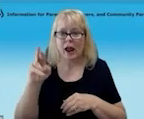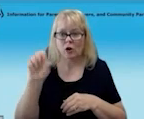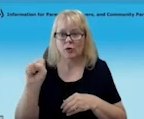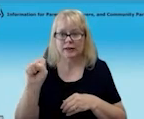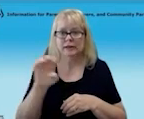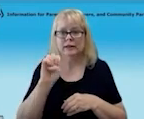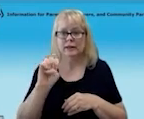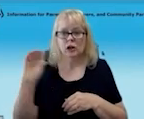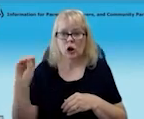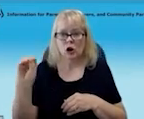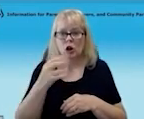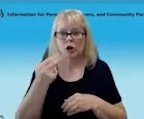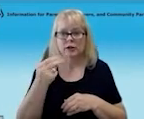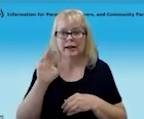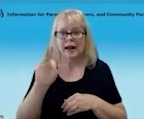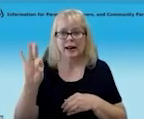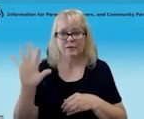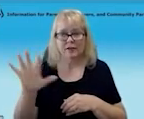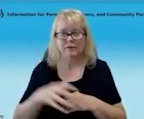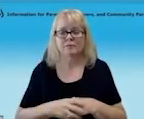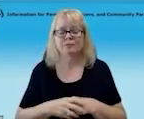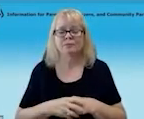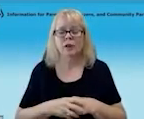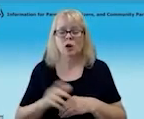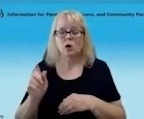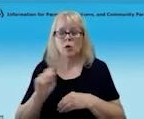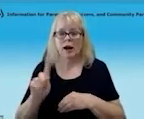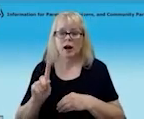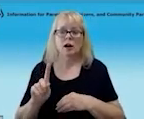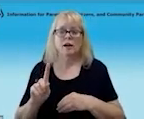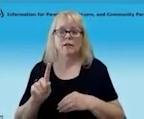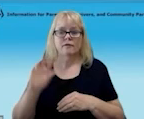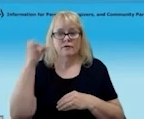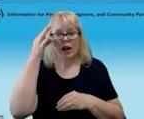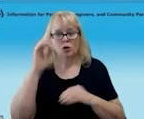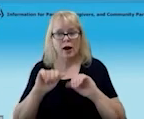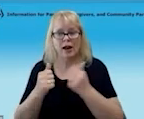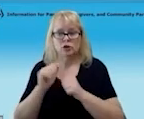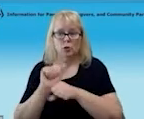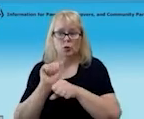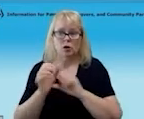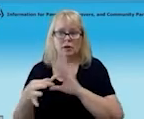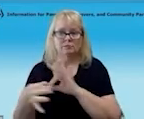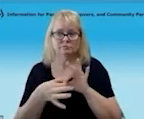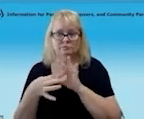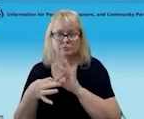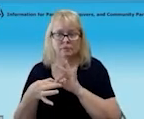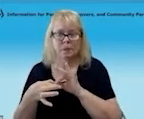youngest. Today's webinar is part of the efforts that stem from the Biden-Harris Executive